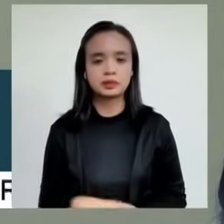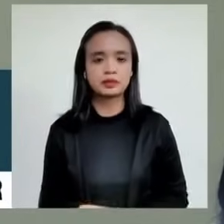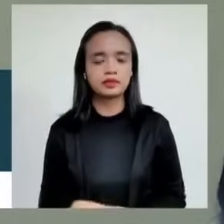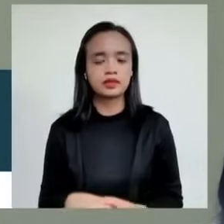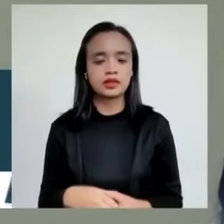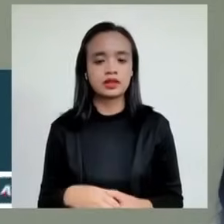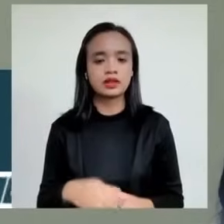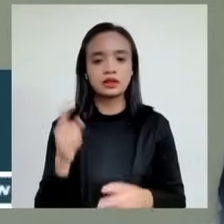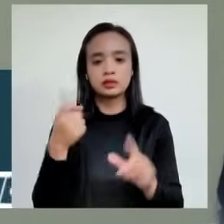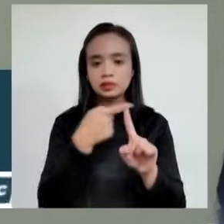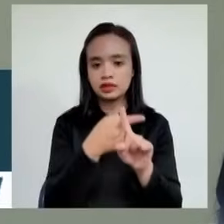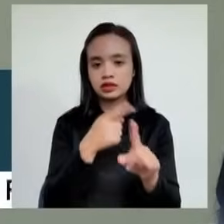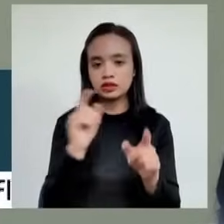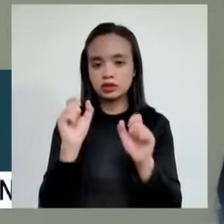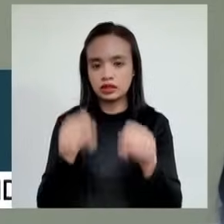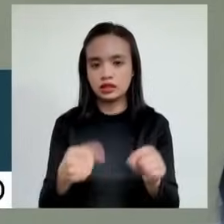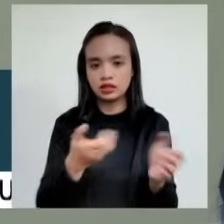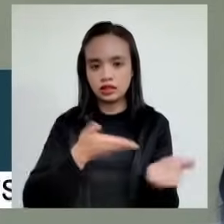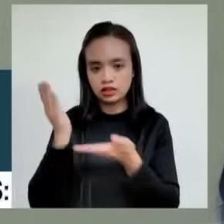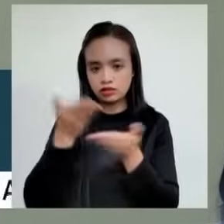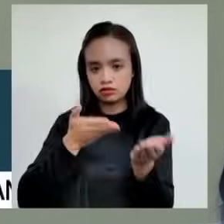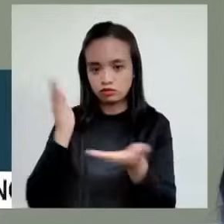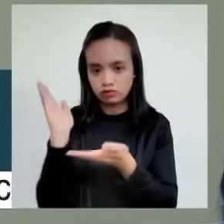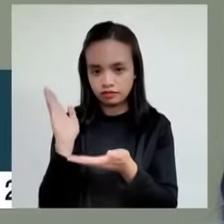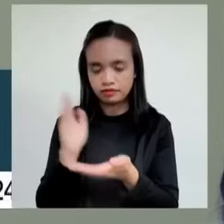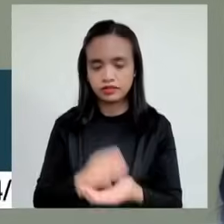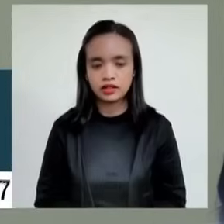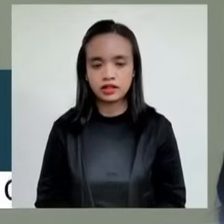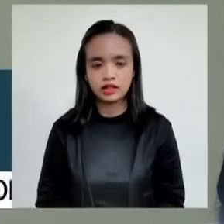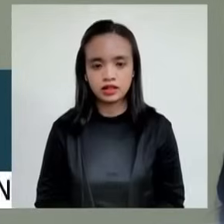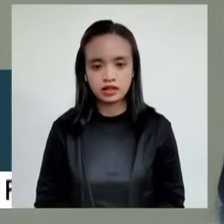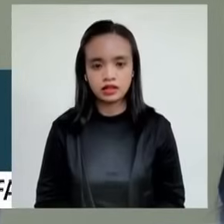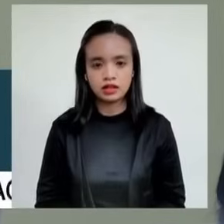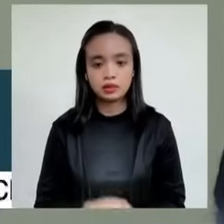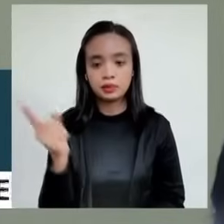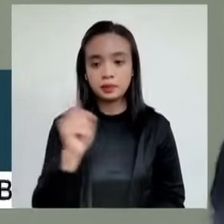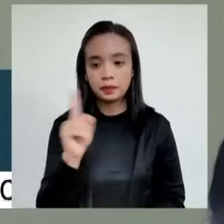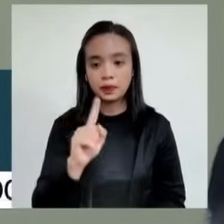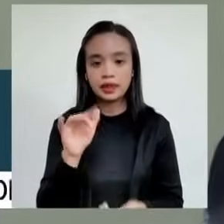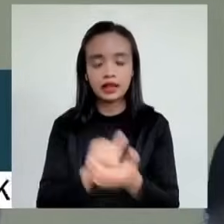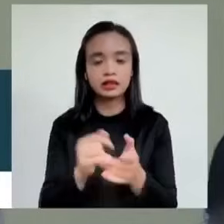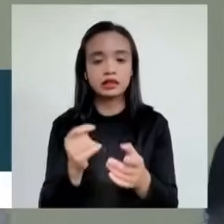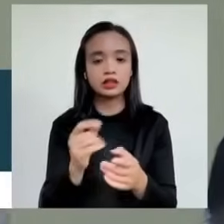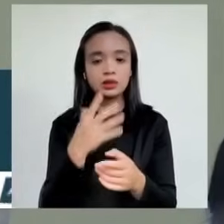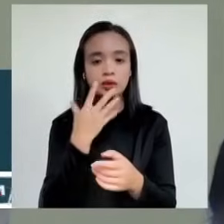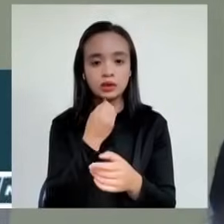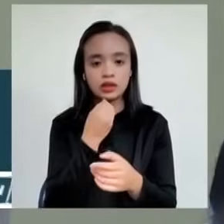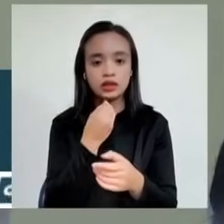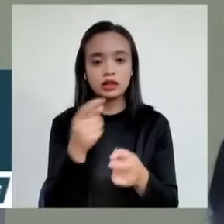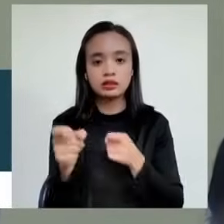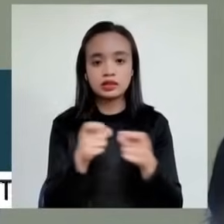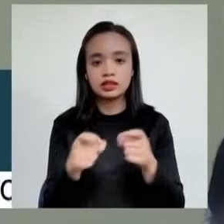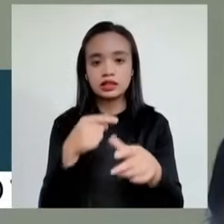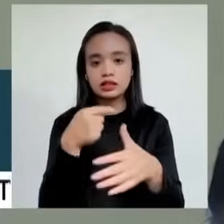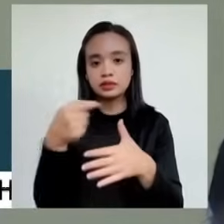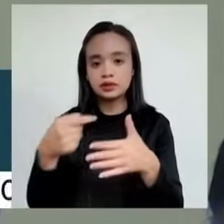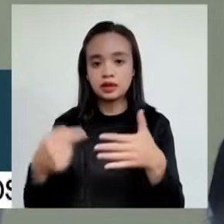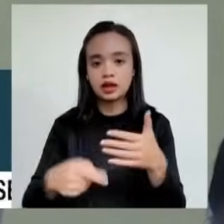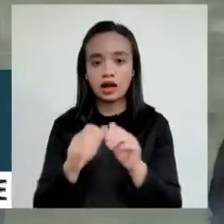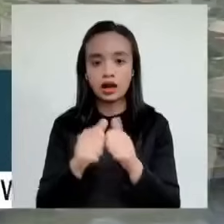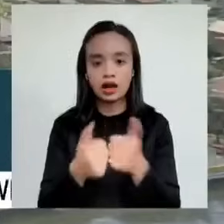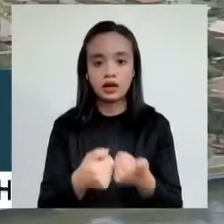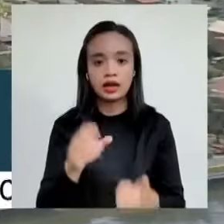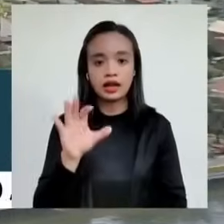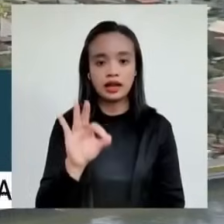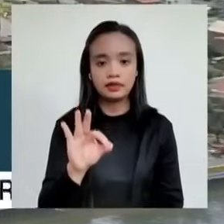capacity to export, which is facilitated, among others, by FDIs